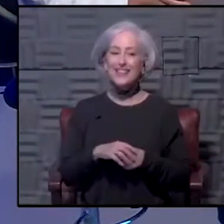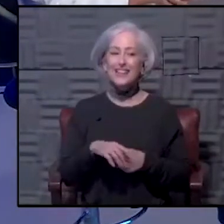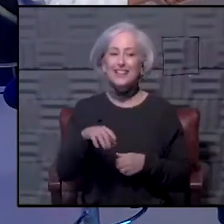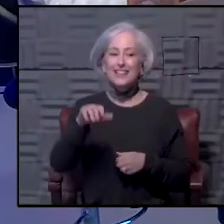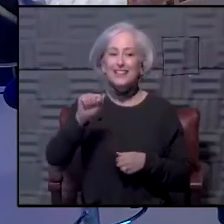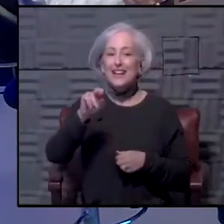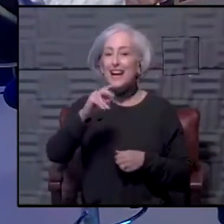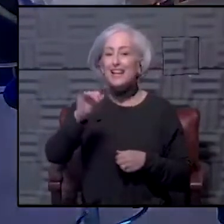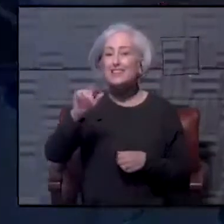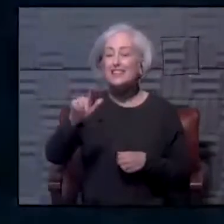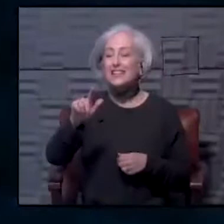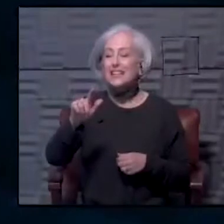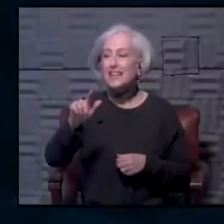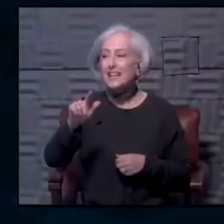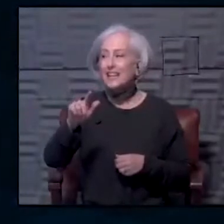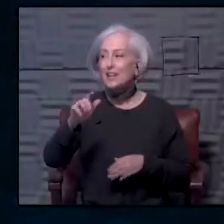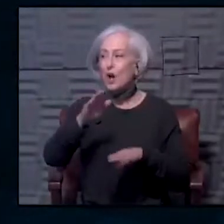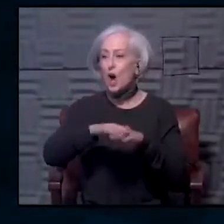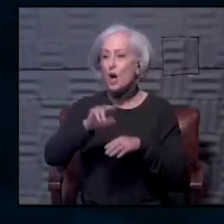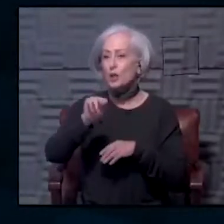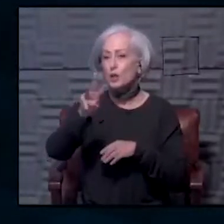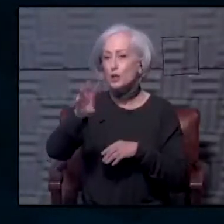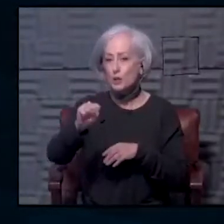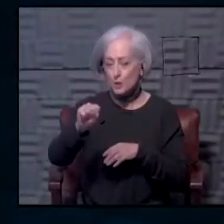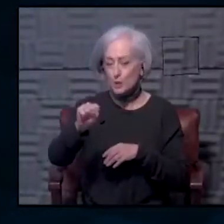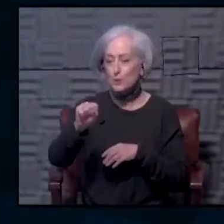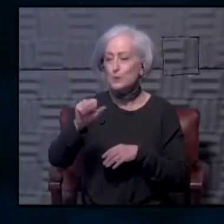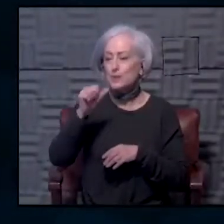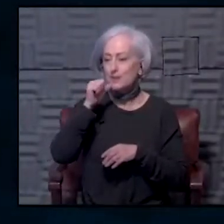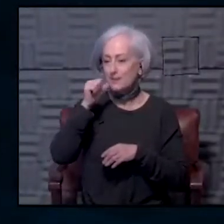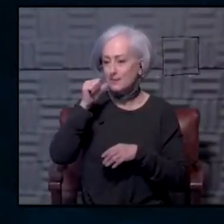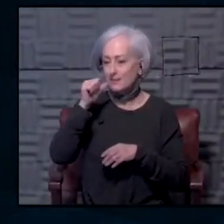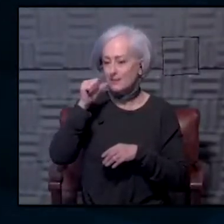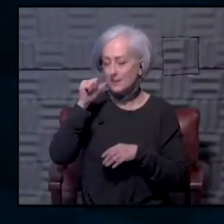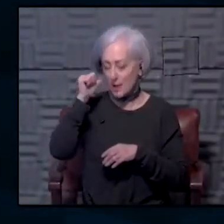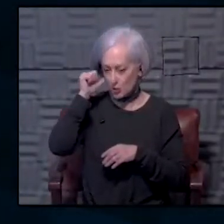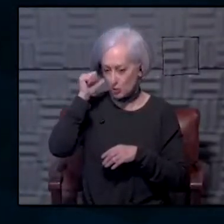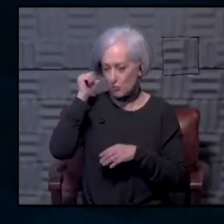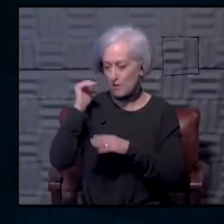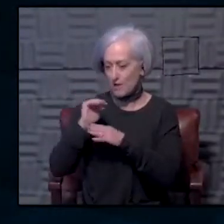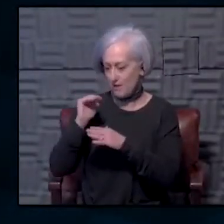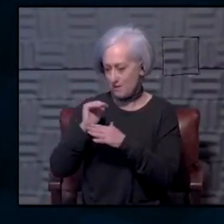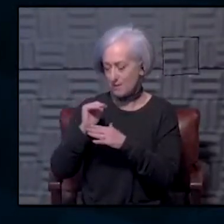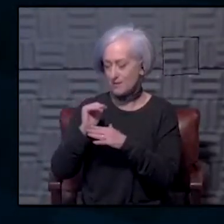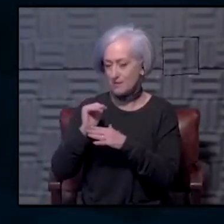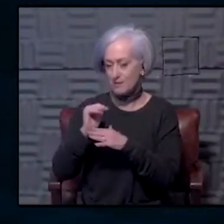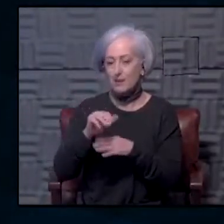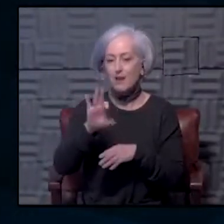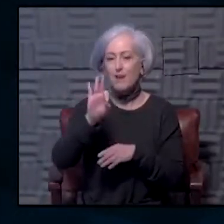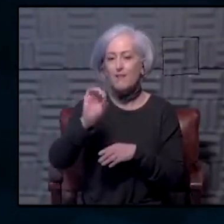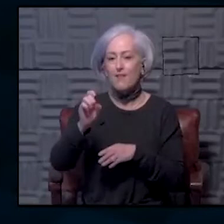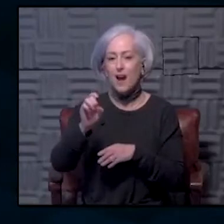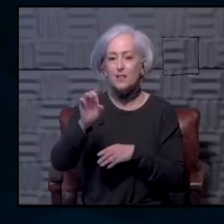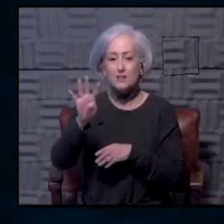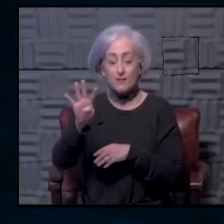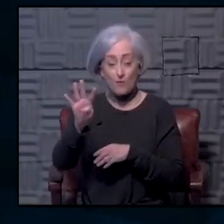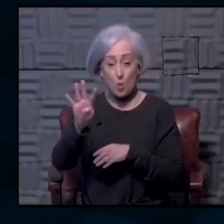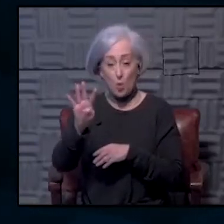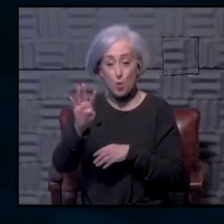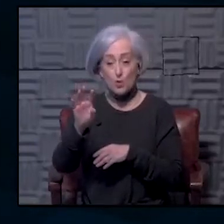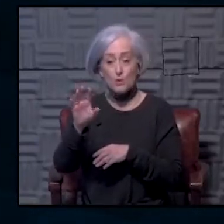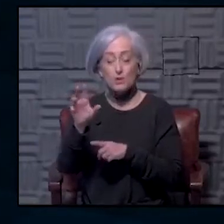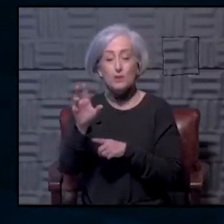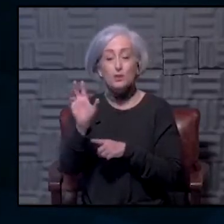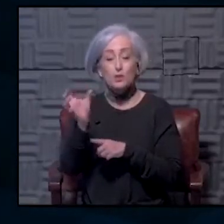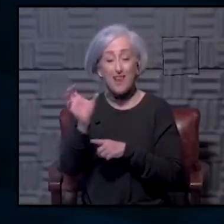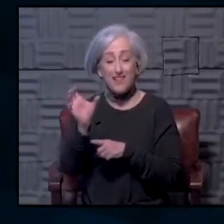on a news program last night on Fox KC. They interviewed him. And I have to say that I thought personally he